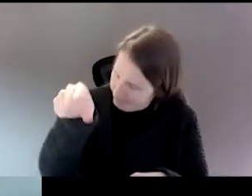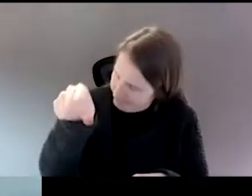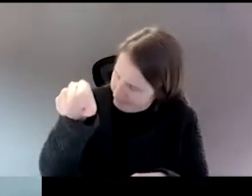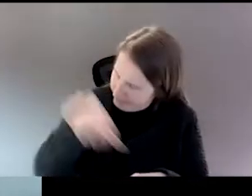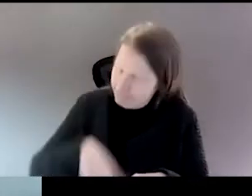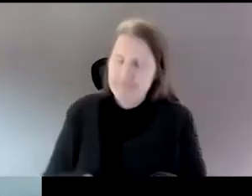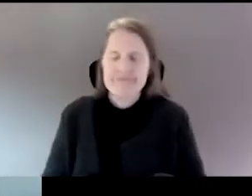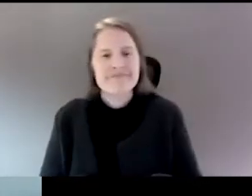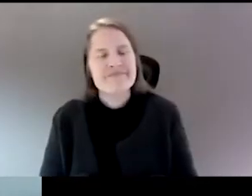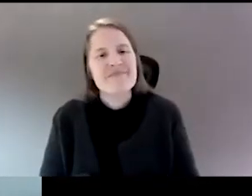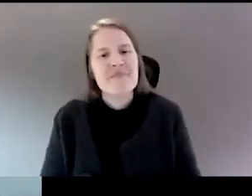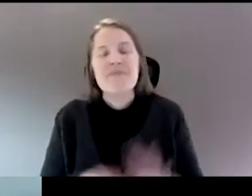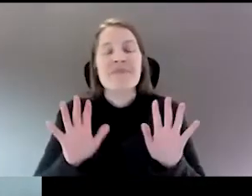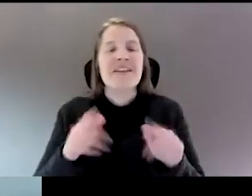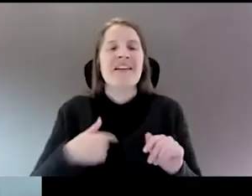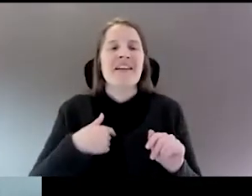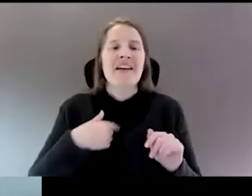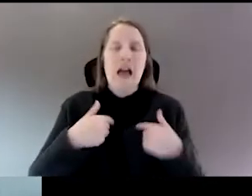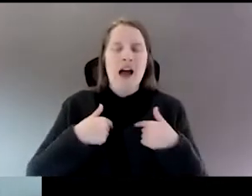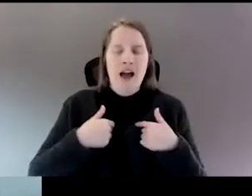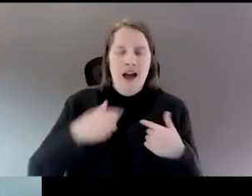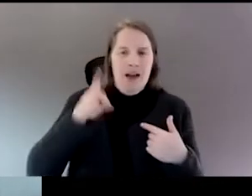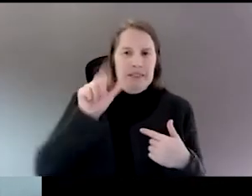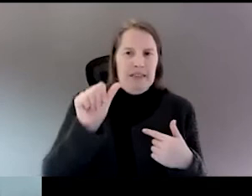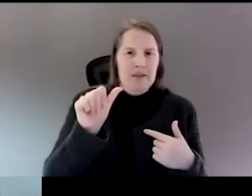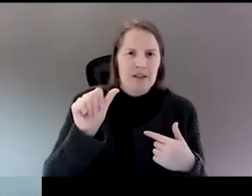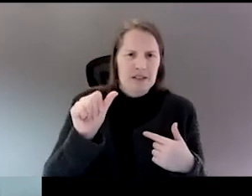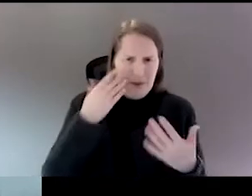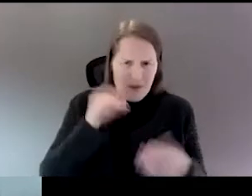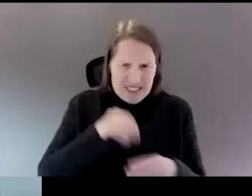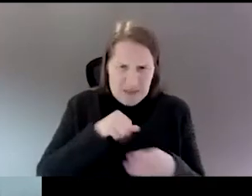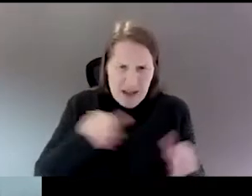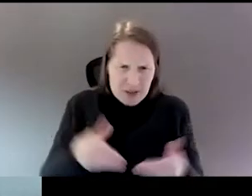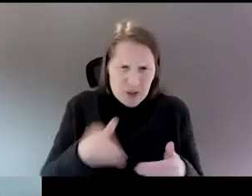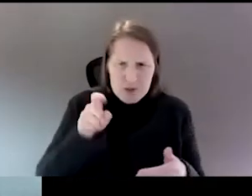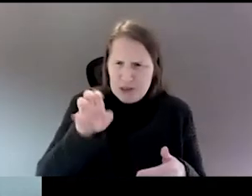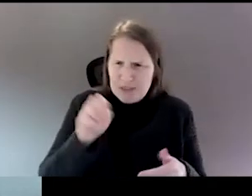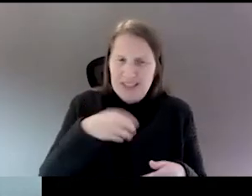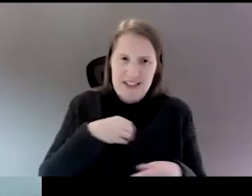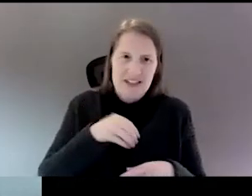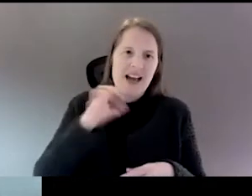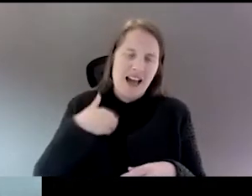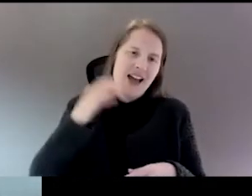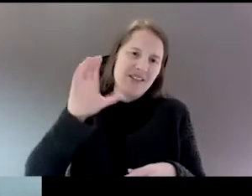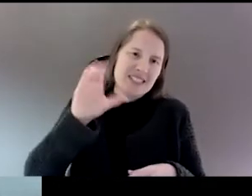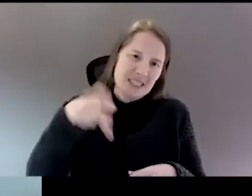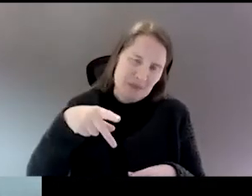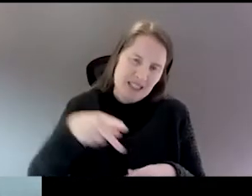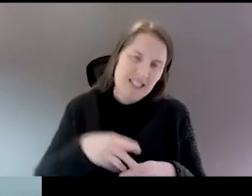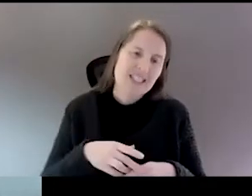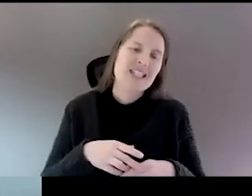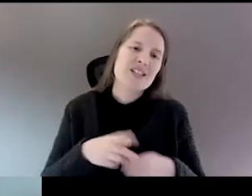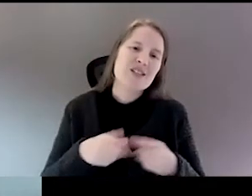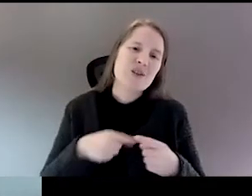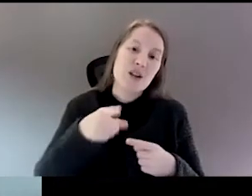So I am disabled. That if it's not in my intro, it should be in my intro. I have cerebral palsy. So when you, Joan, were talking